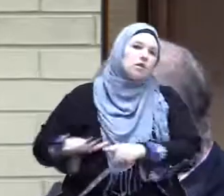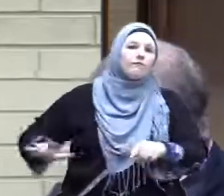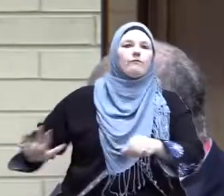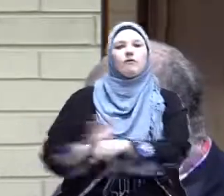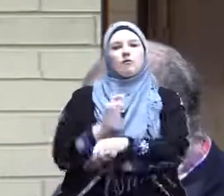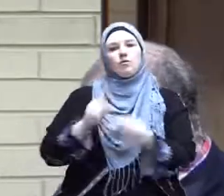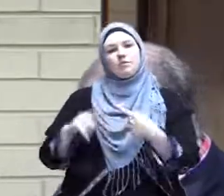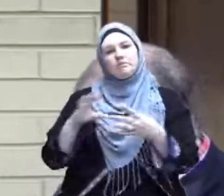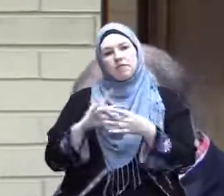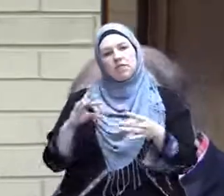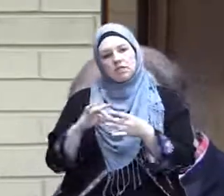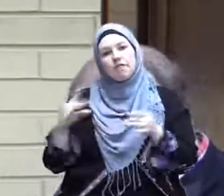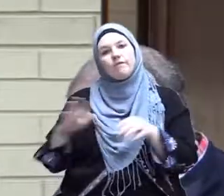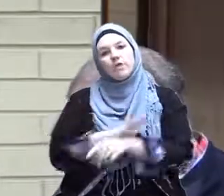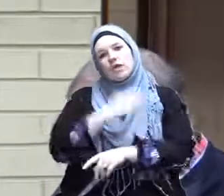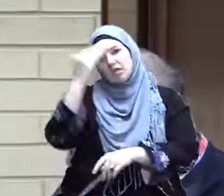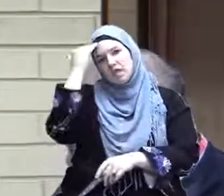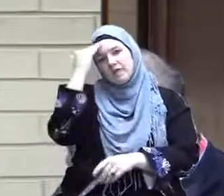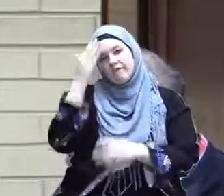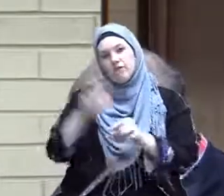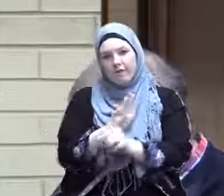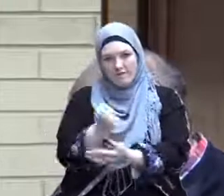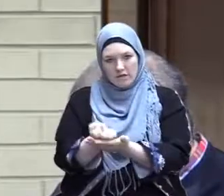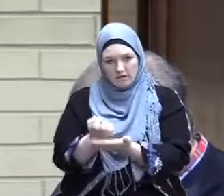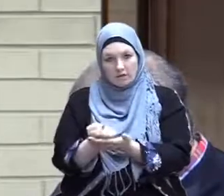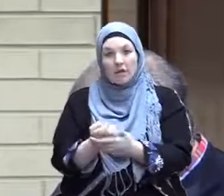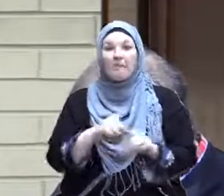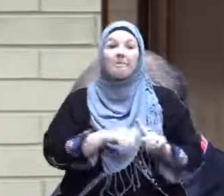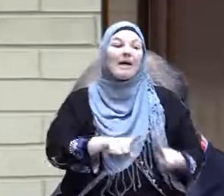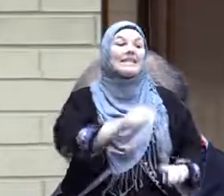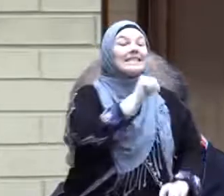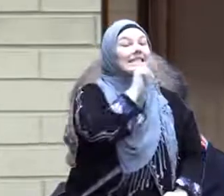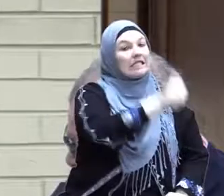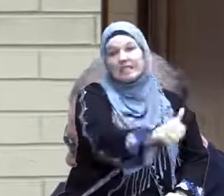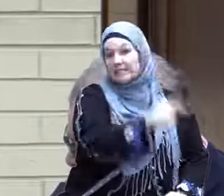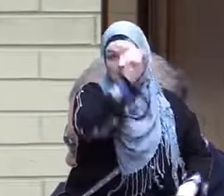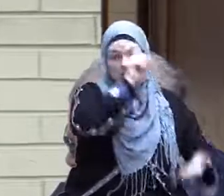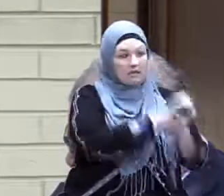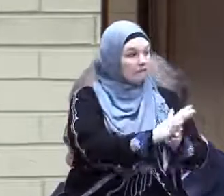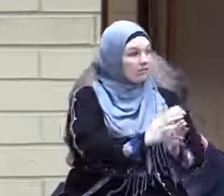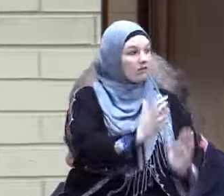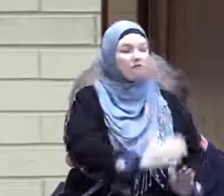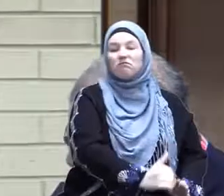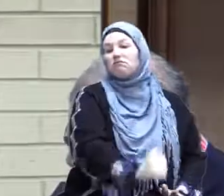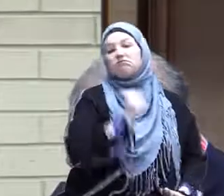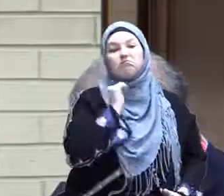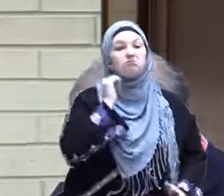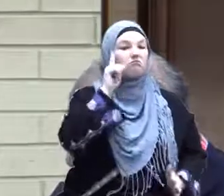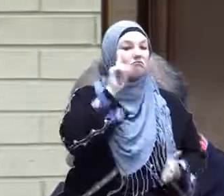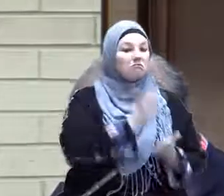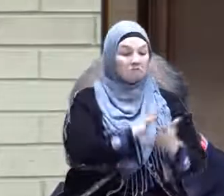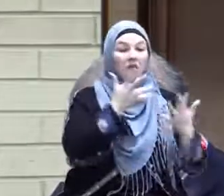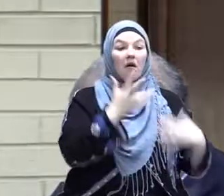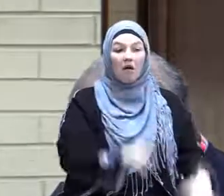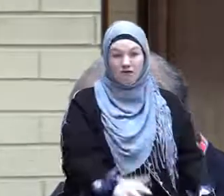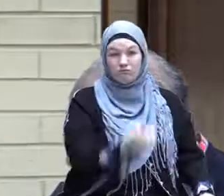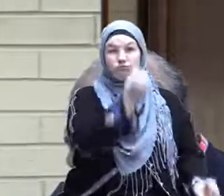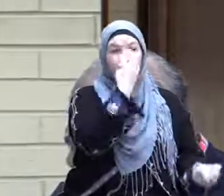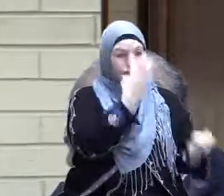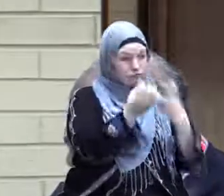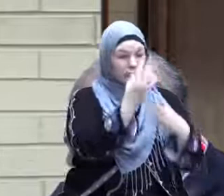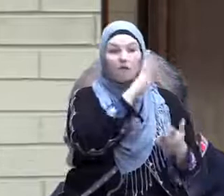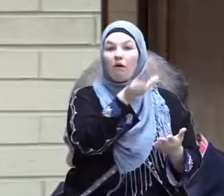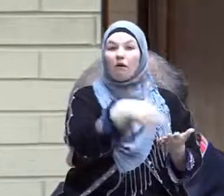full message, the full knowledge, and the full evidence. But the disbeliever is someone who received all the